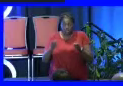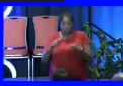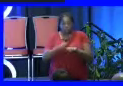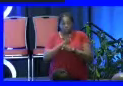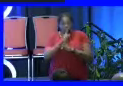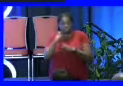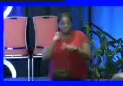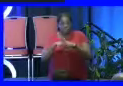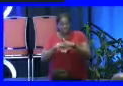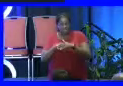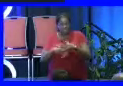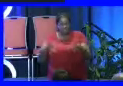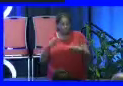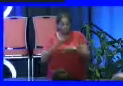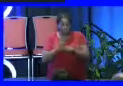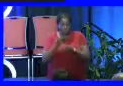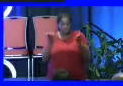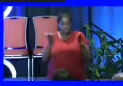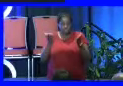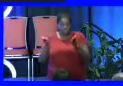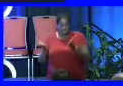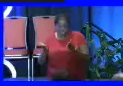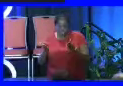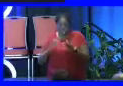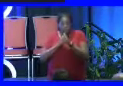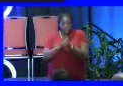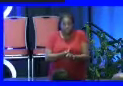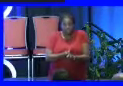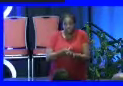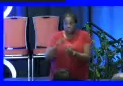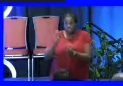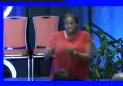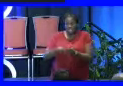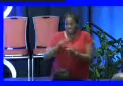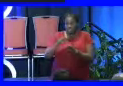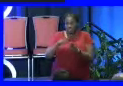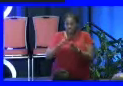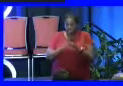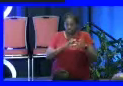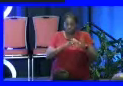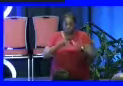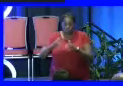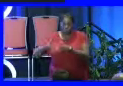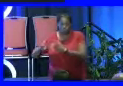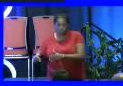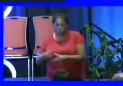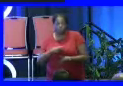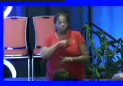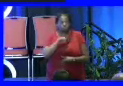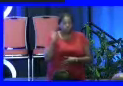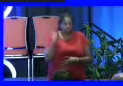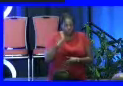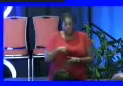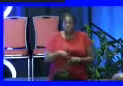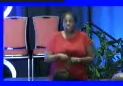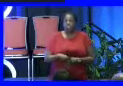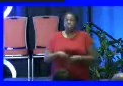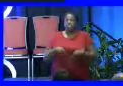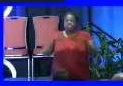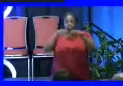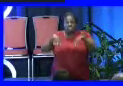a comprehensive set of services, based on the need of certain populations, based on risk, based on